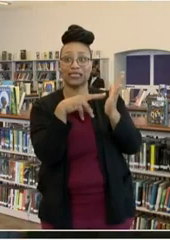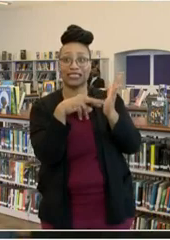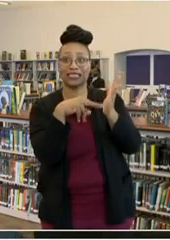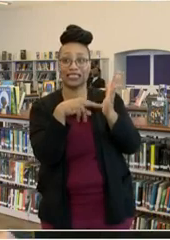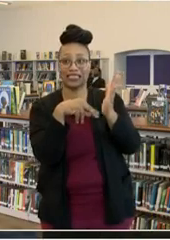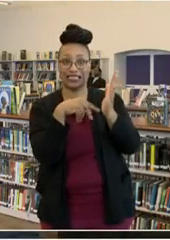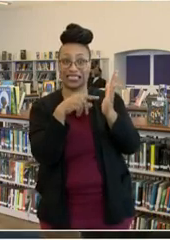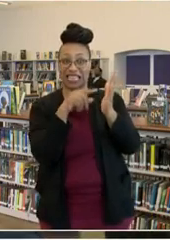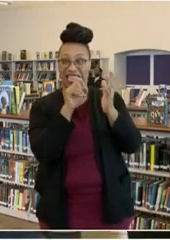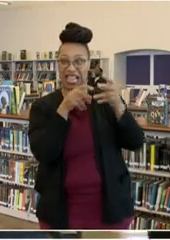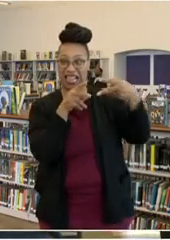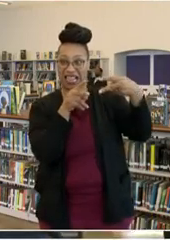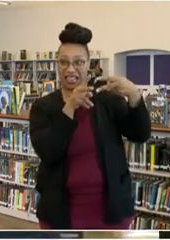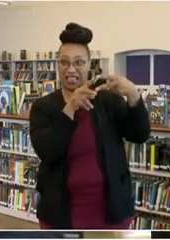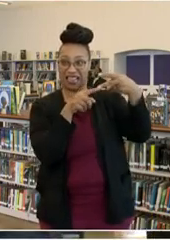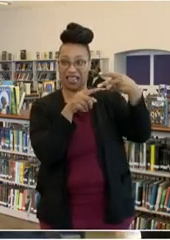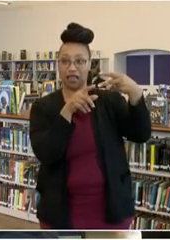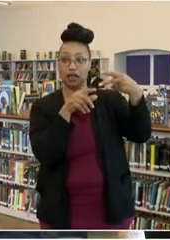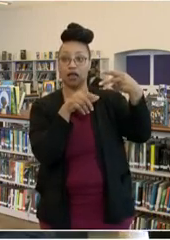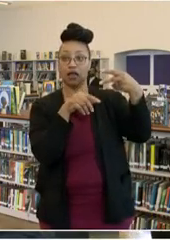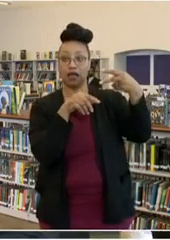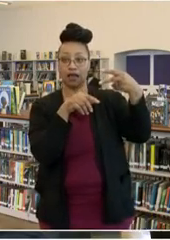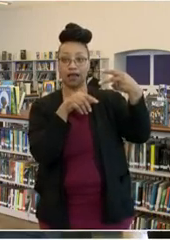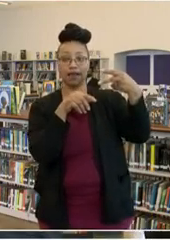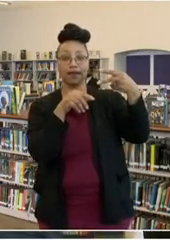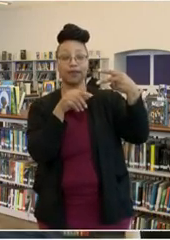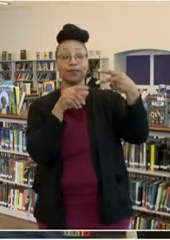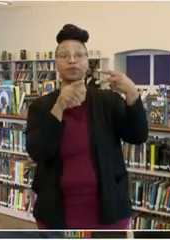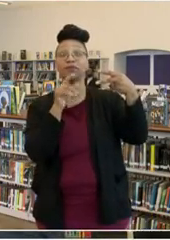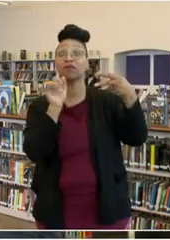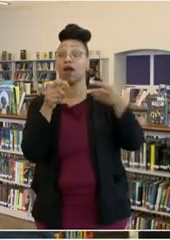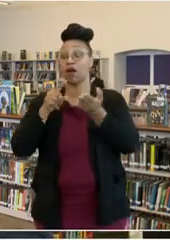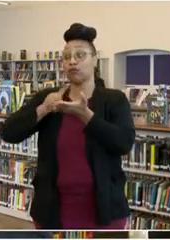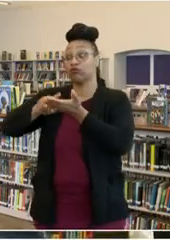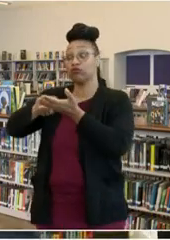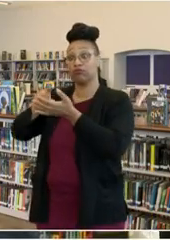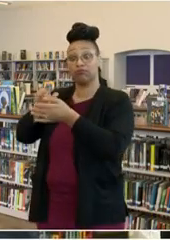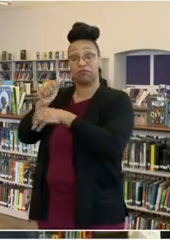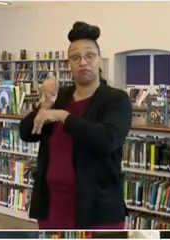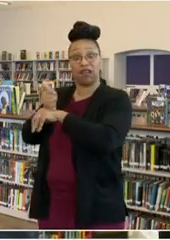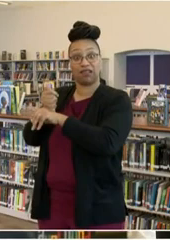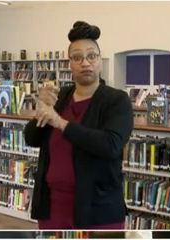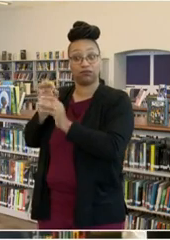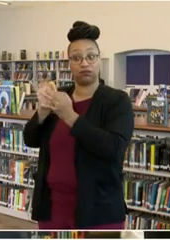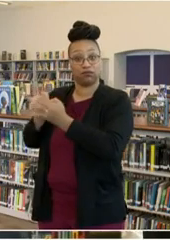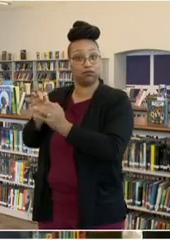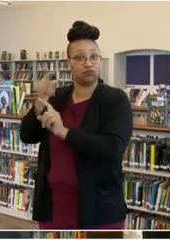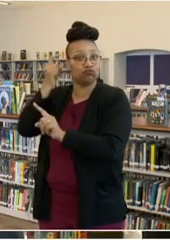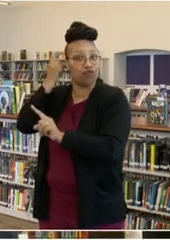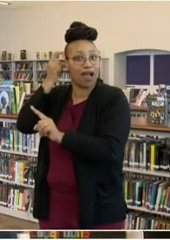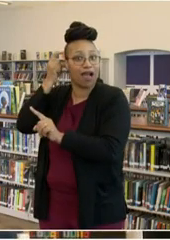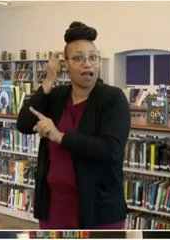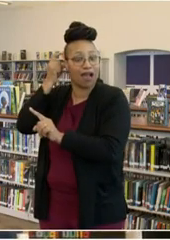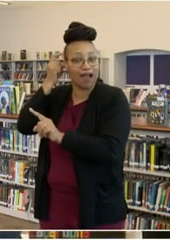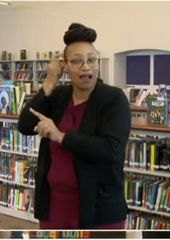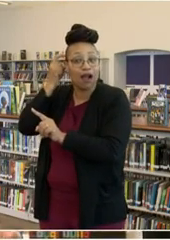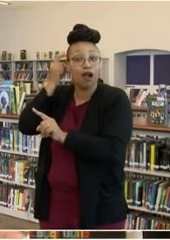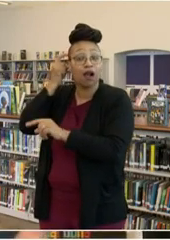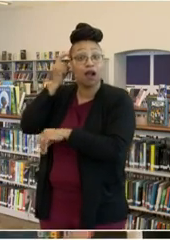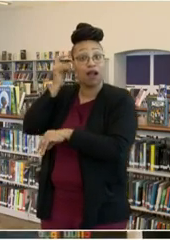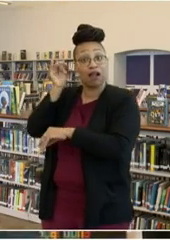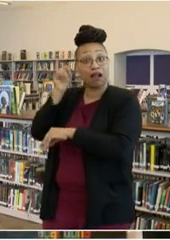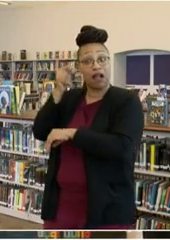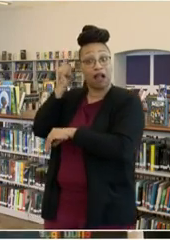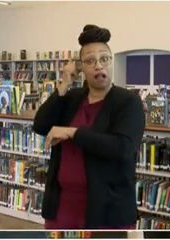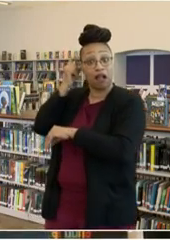literacy instruction. So we ensure that that level of planning and development is not only available to our staff, but